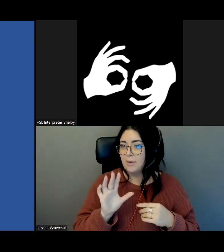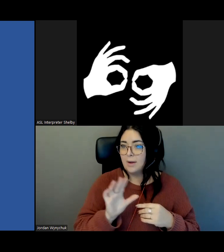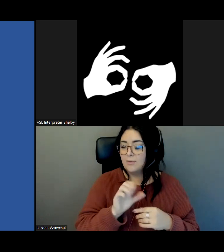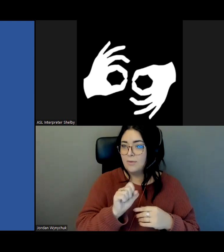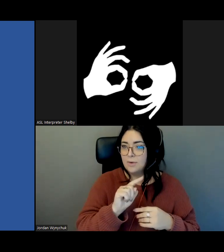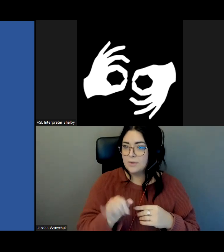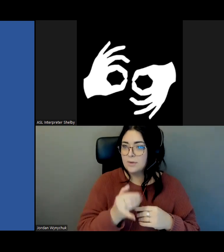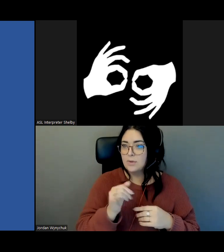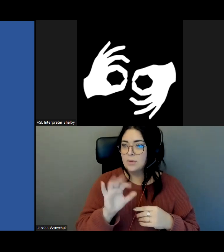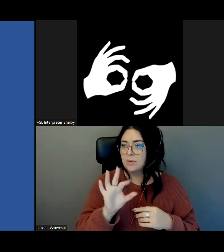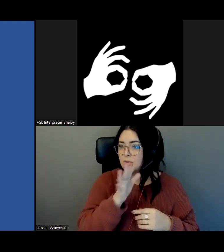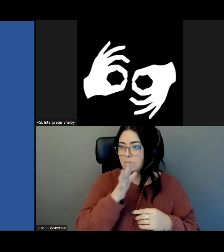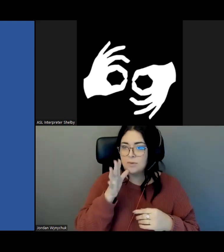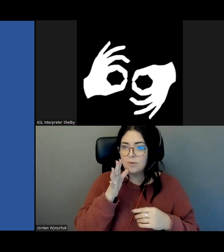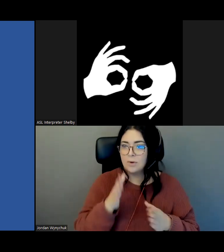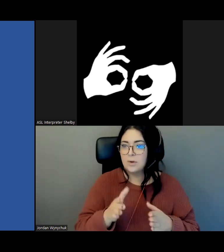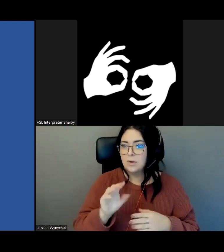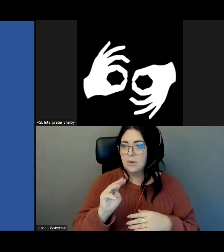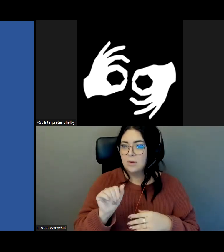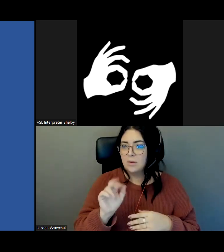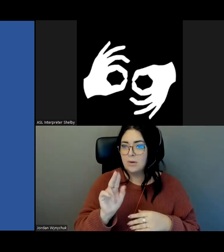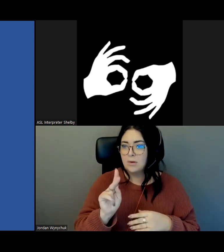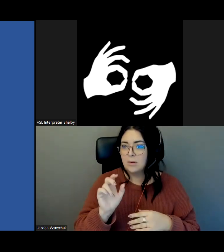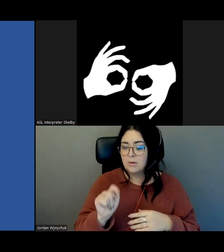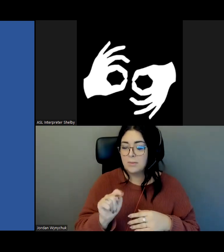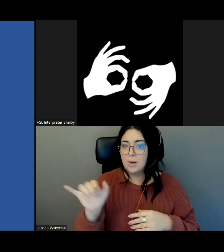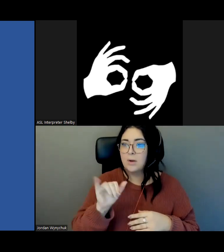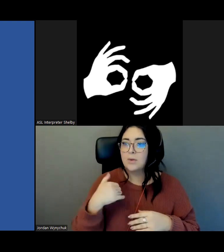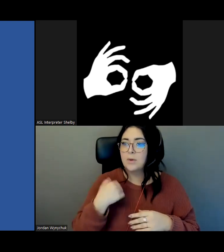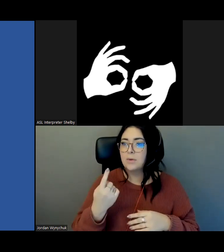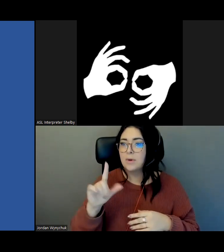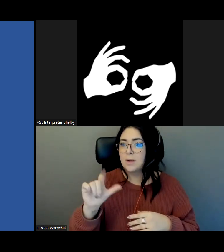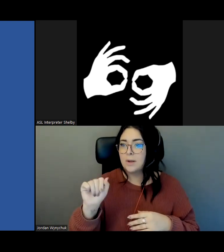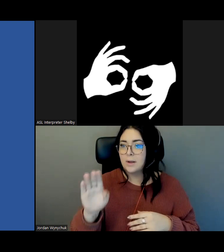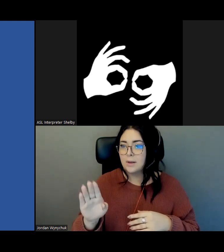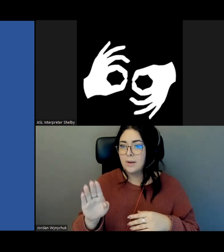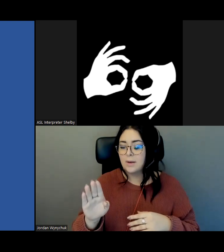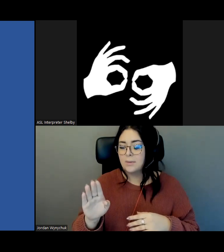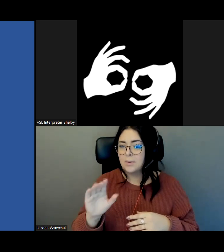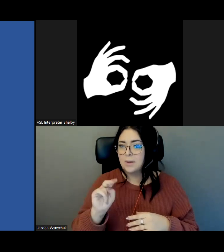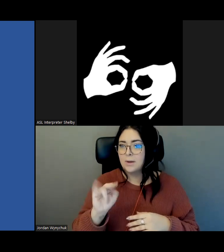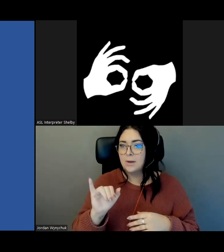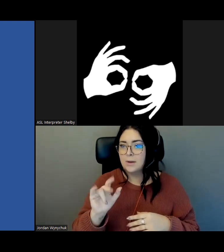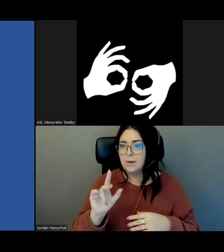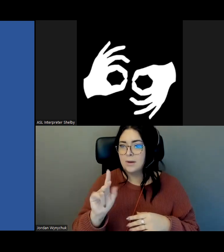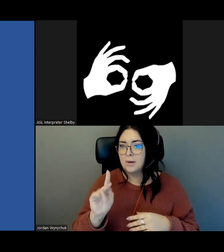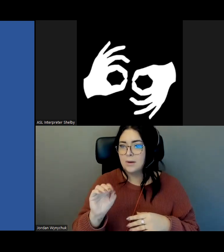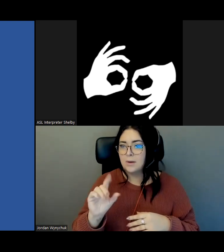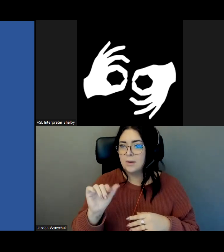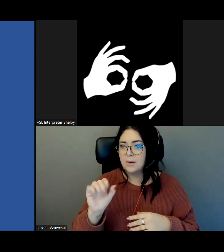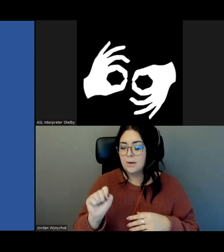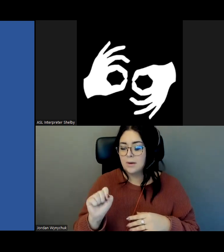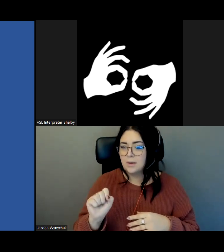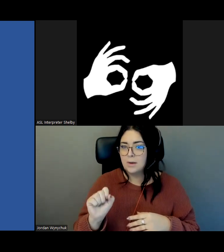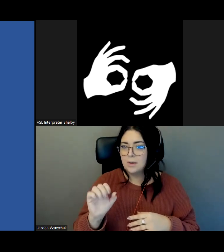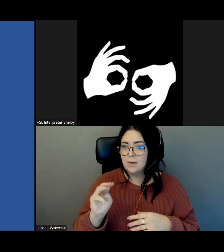John's Farmers Market. We were also able to have a chosen family dinner in Labrador with the help of Nicholas Messier, who's our Quadrangle